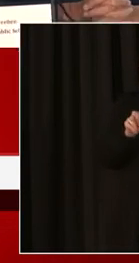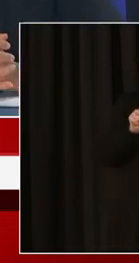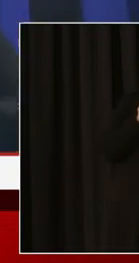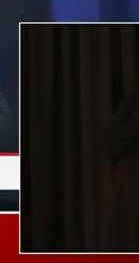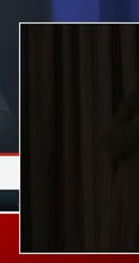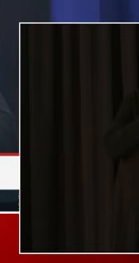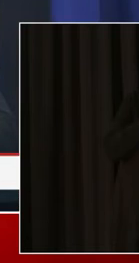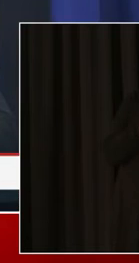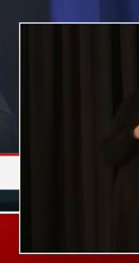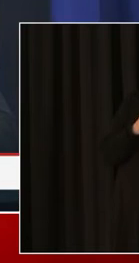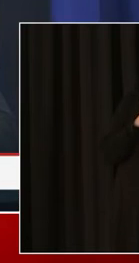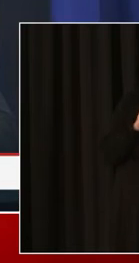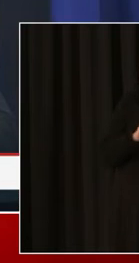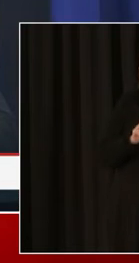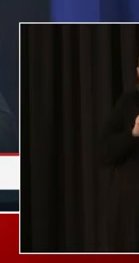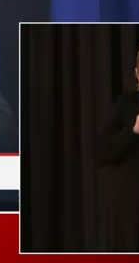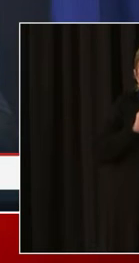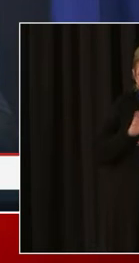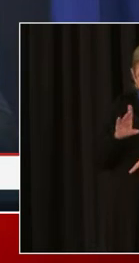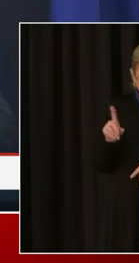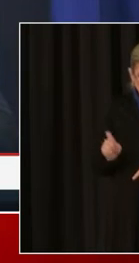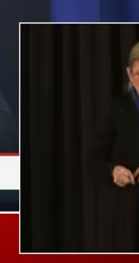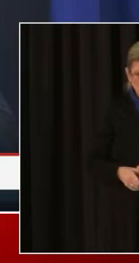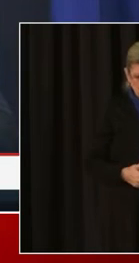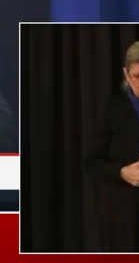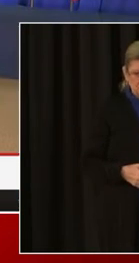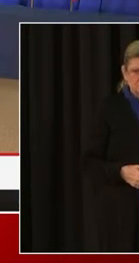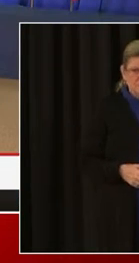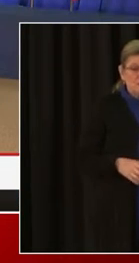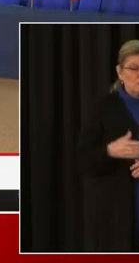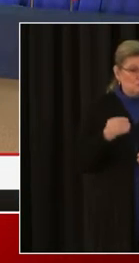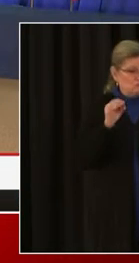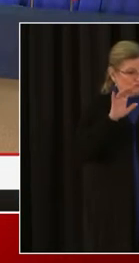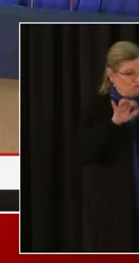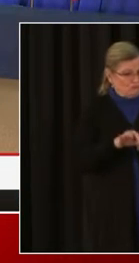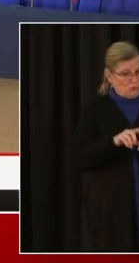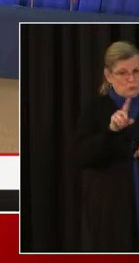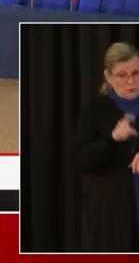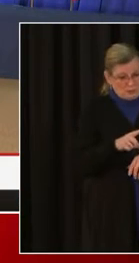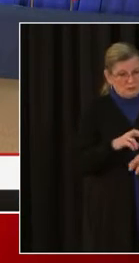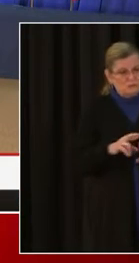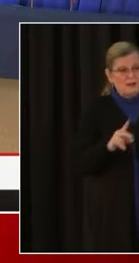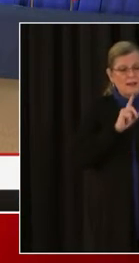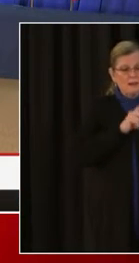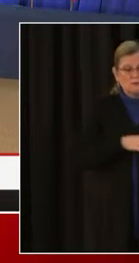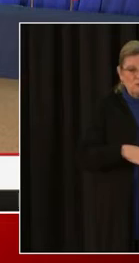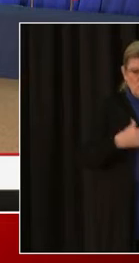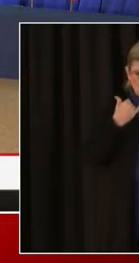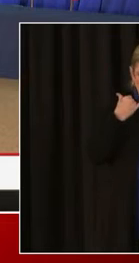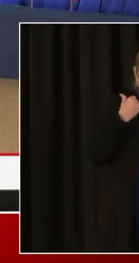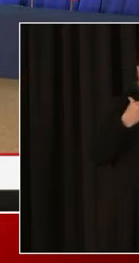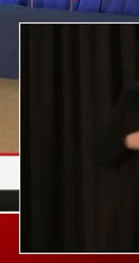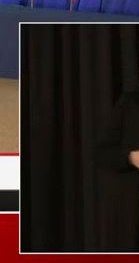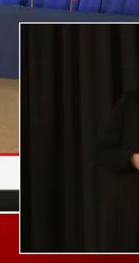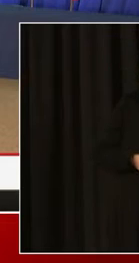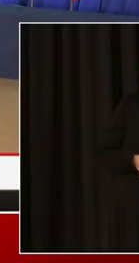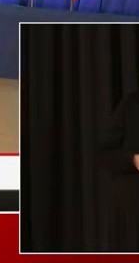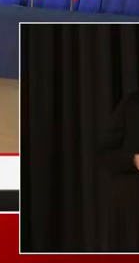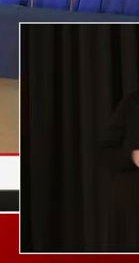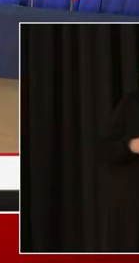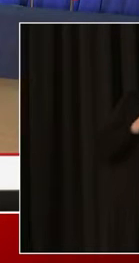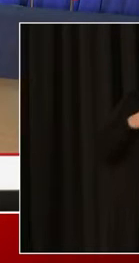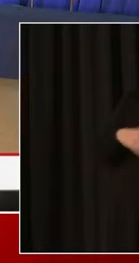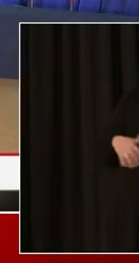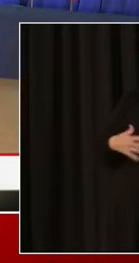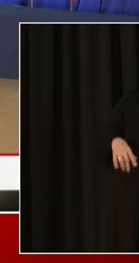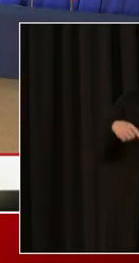directly there. And I'm actually going to start with a question online. But again, for those on the phone, I know we had a very thorough and very